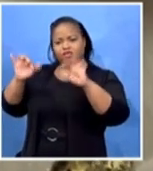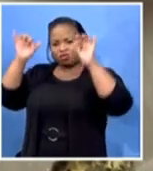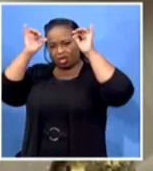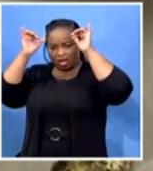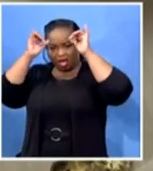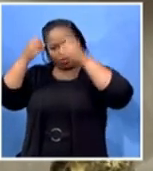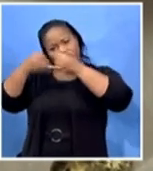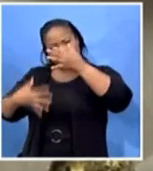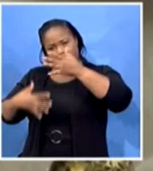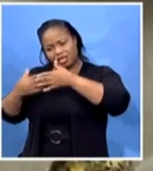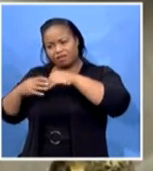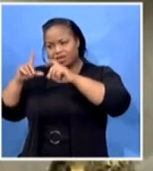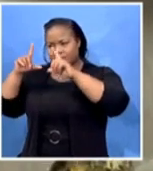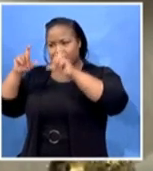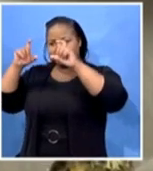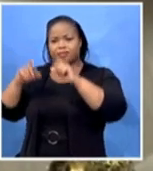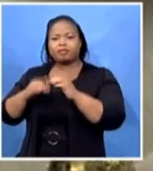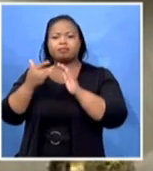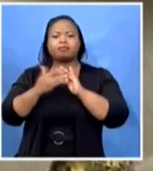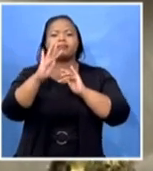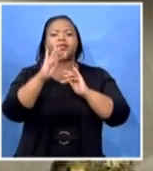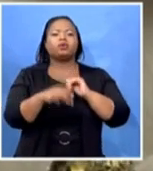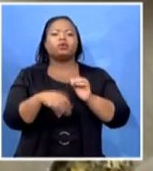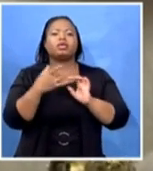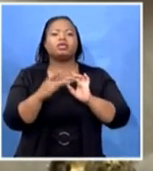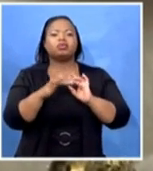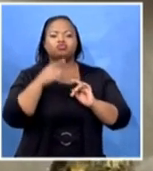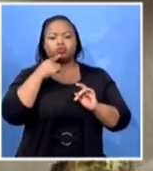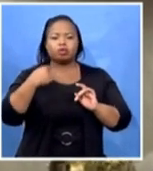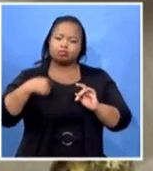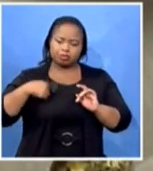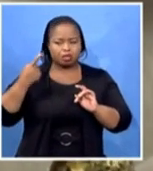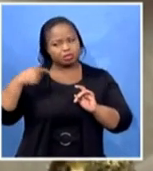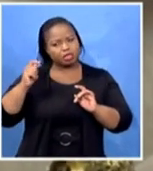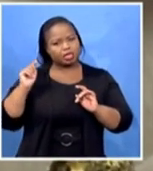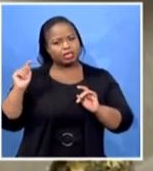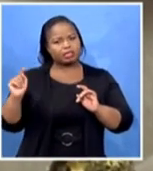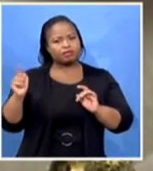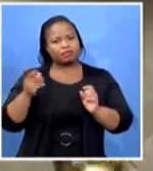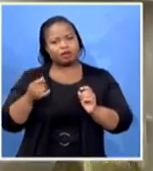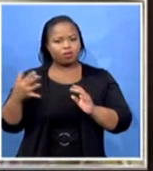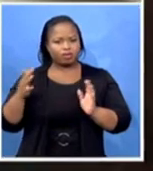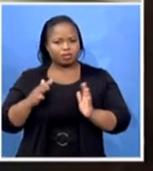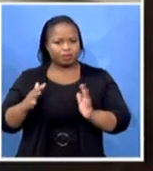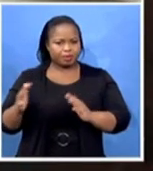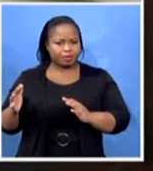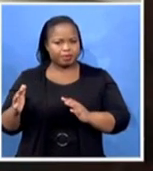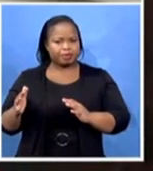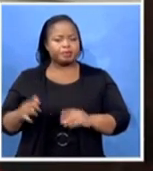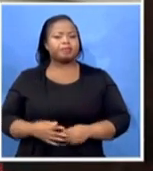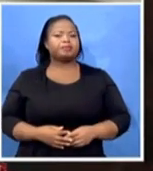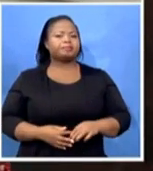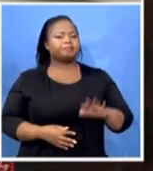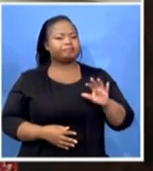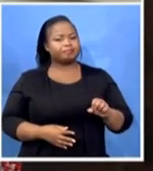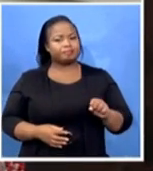and say, I'm selling these 100 head of Mr. cattle, Mahanjana, I'm going to have this is to... the amount I want. A buyer will come